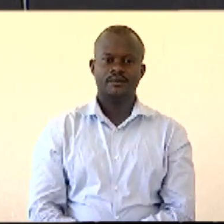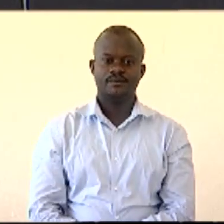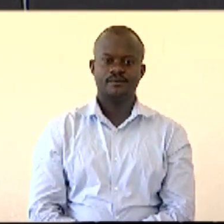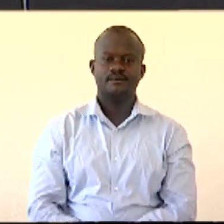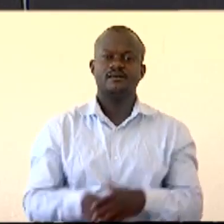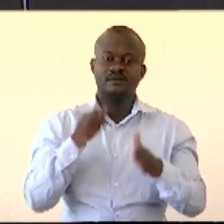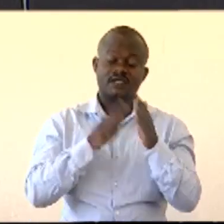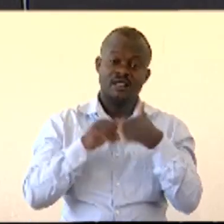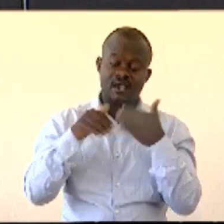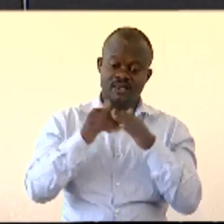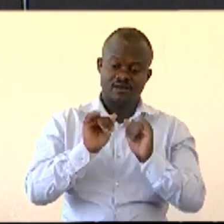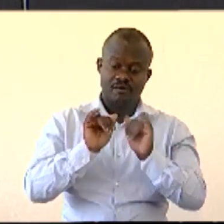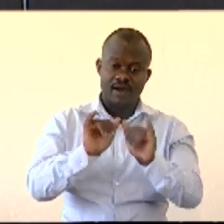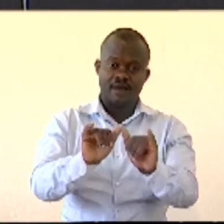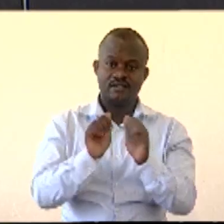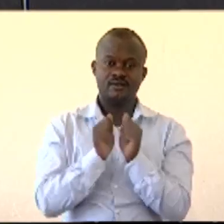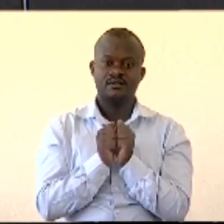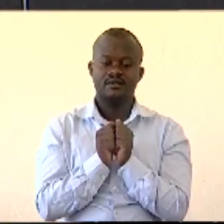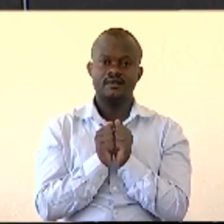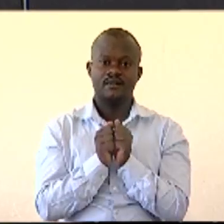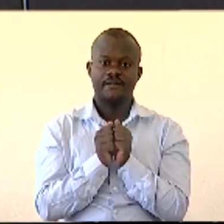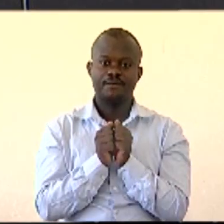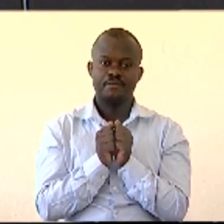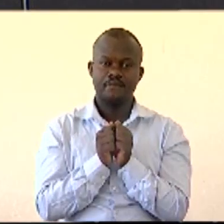that remain